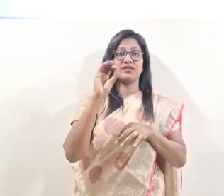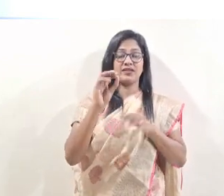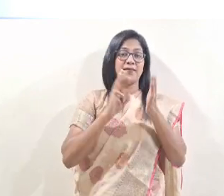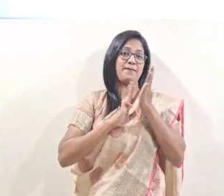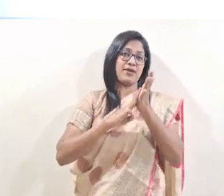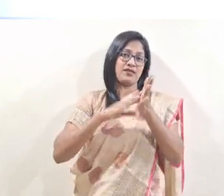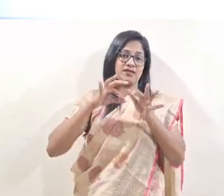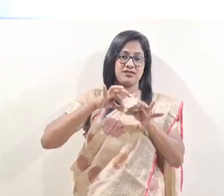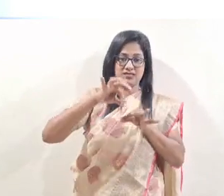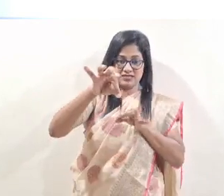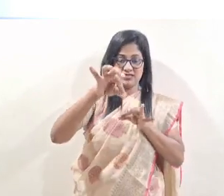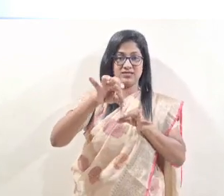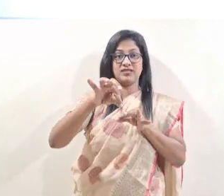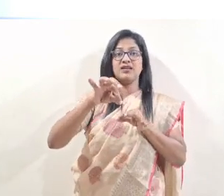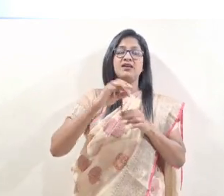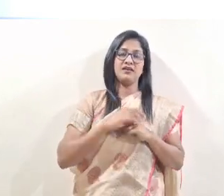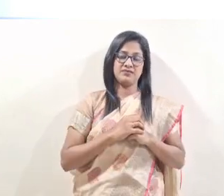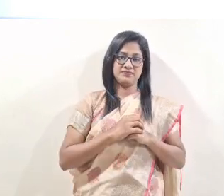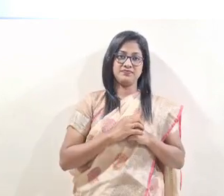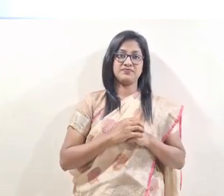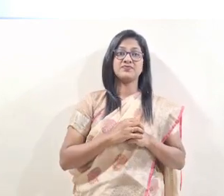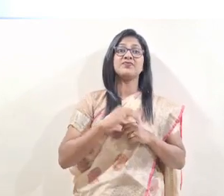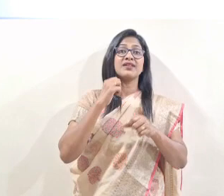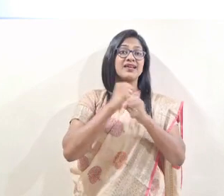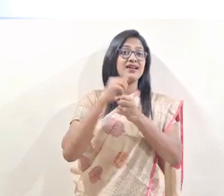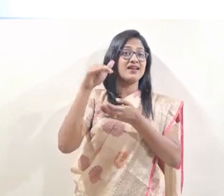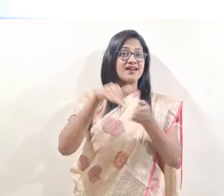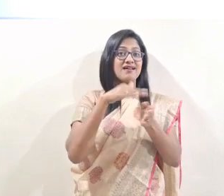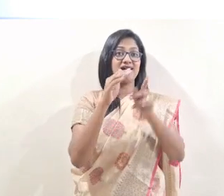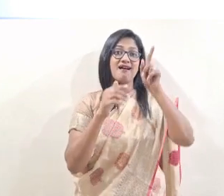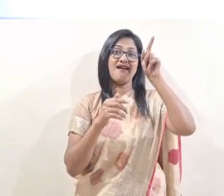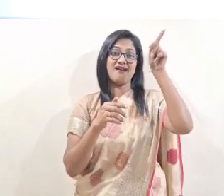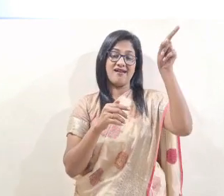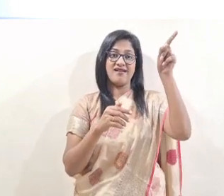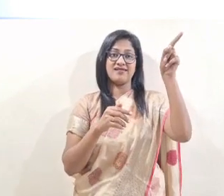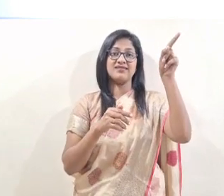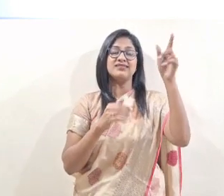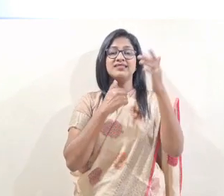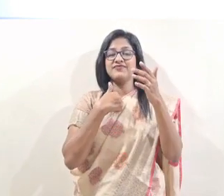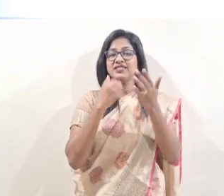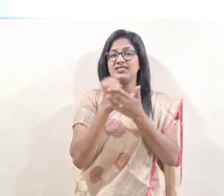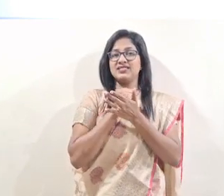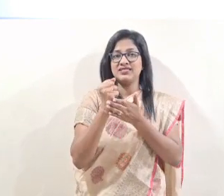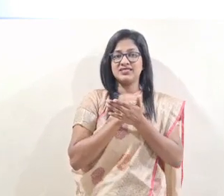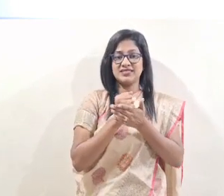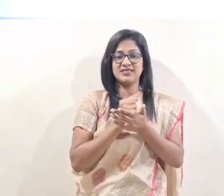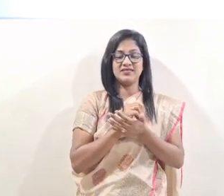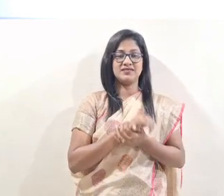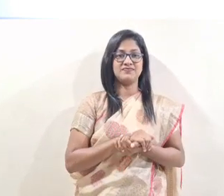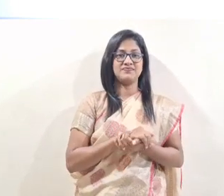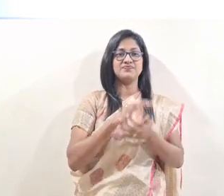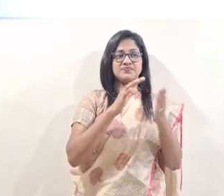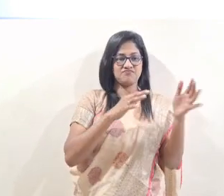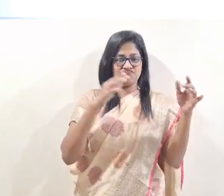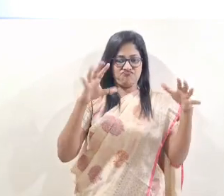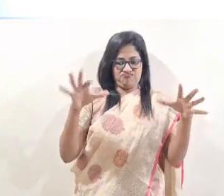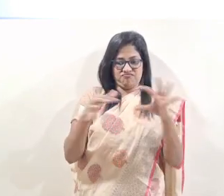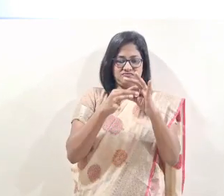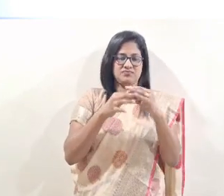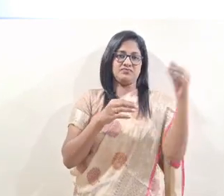length across the Ganga which we had tried to place